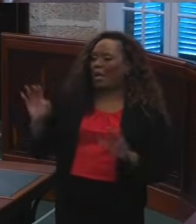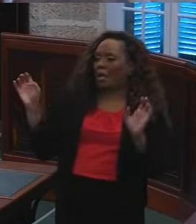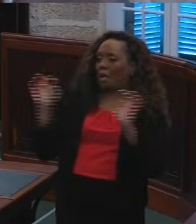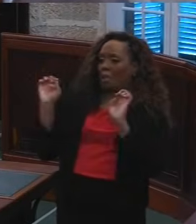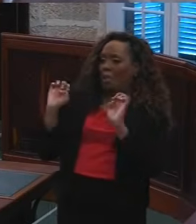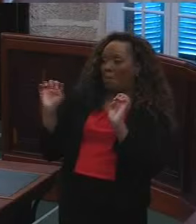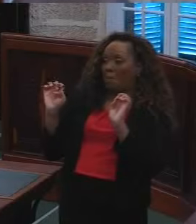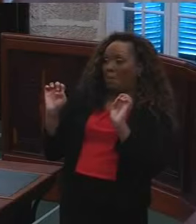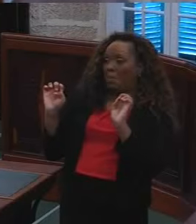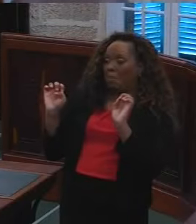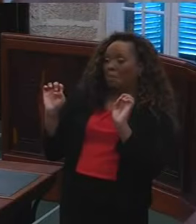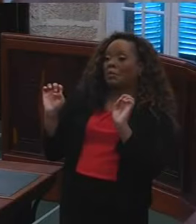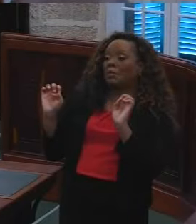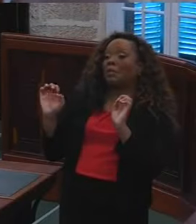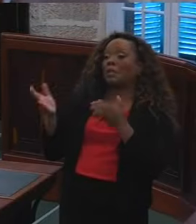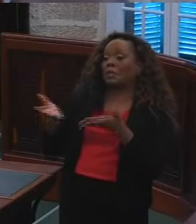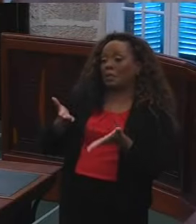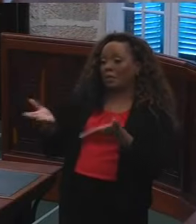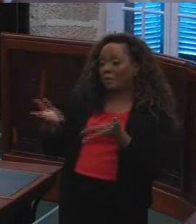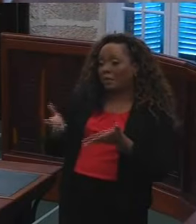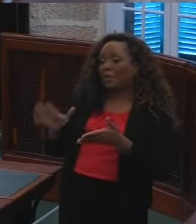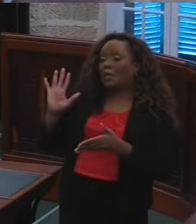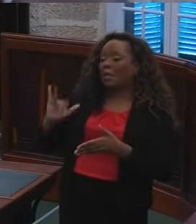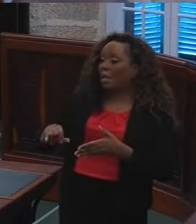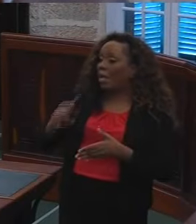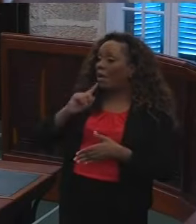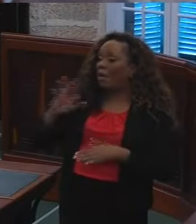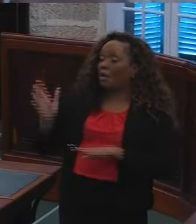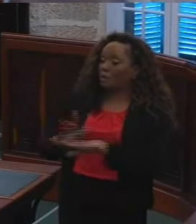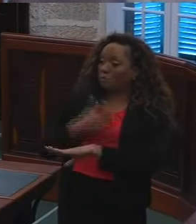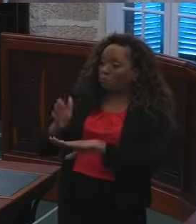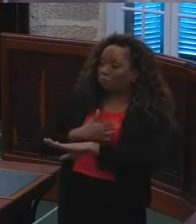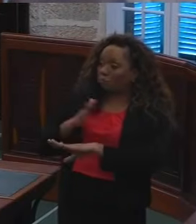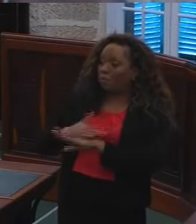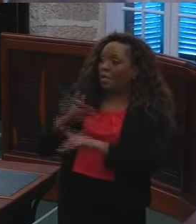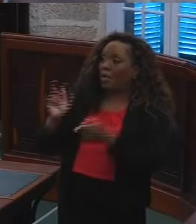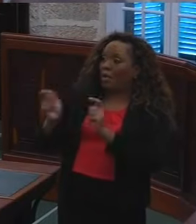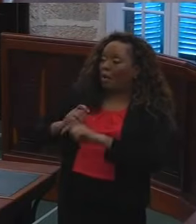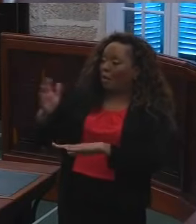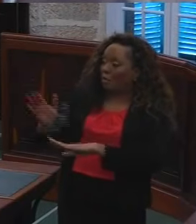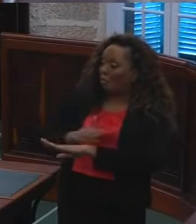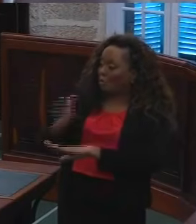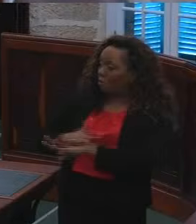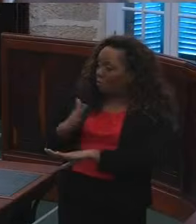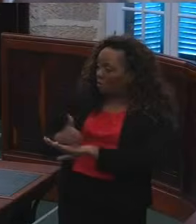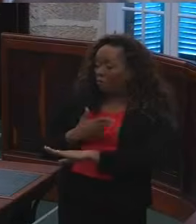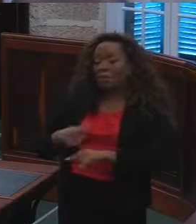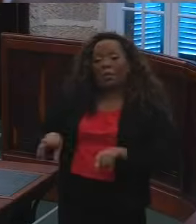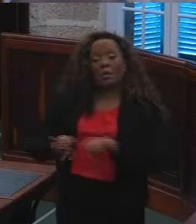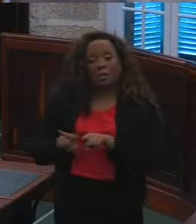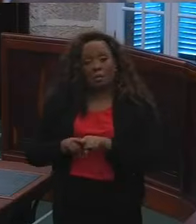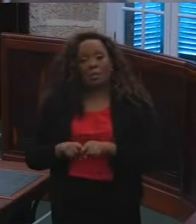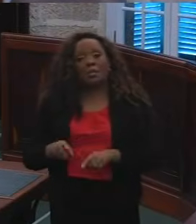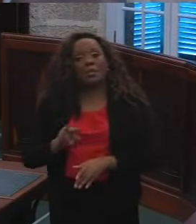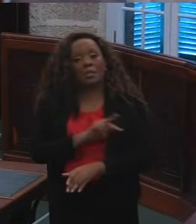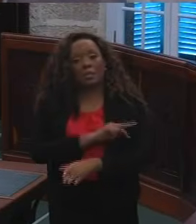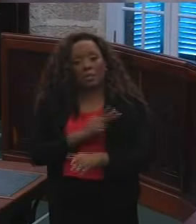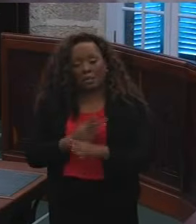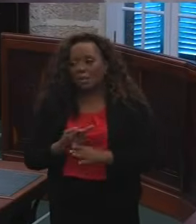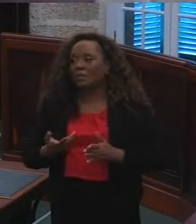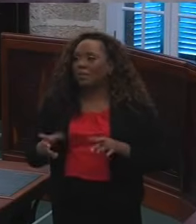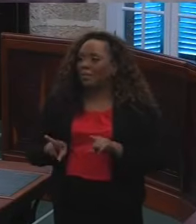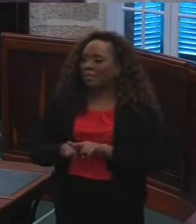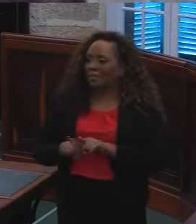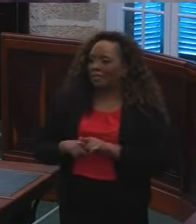also underwent major refurbishment. You can give the Member of Parliament for St. Michael South a round of